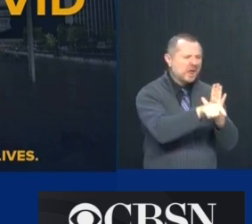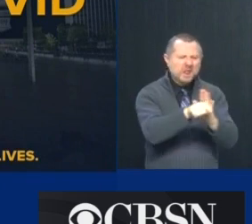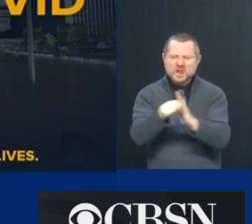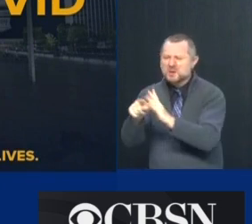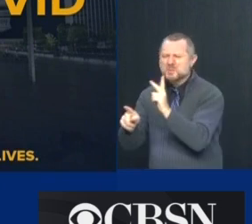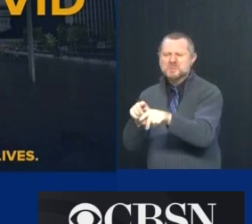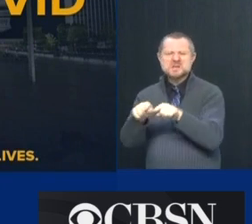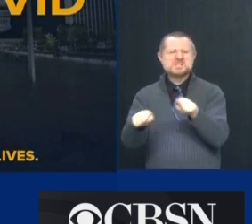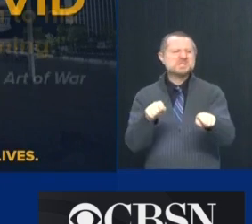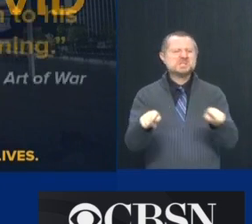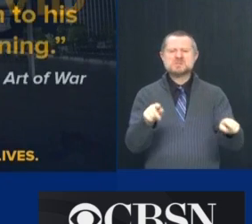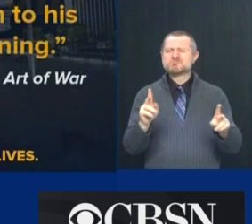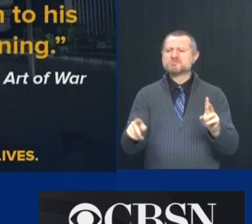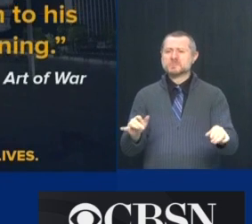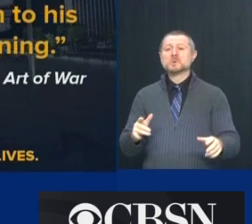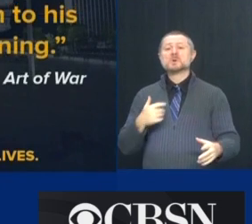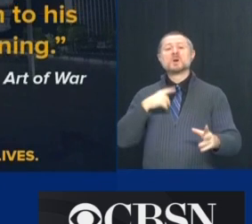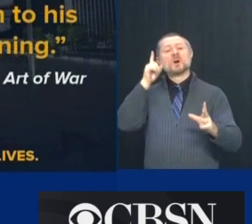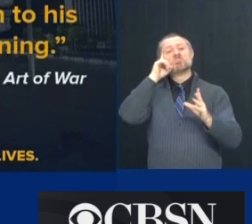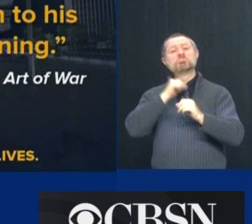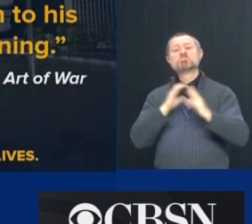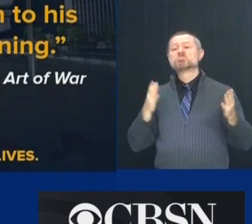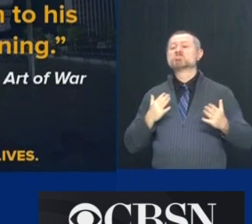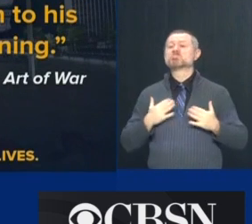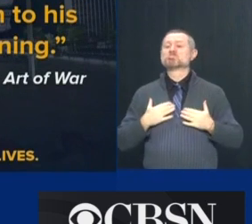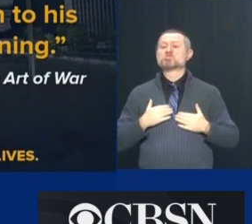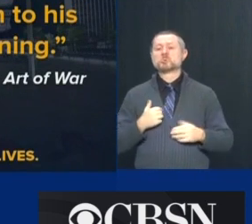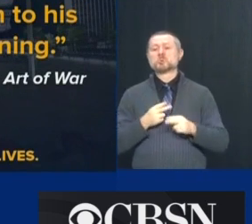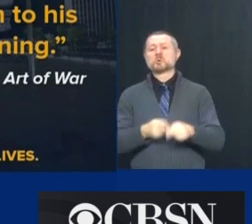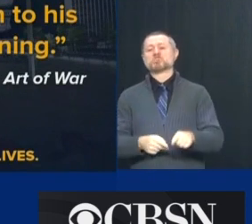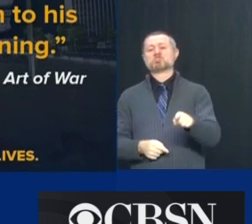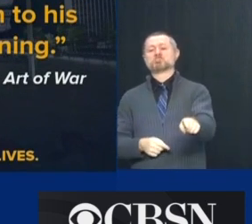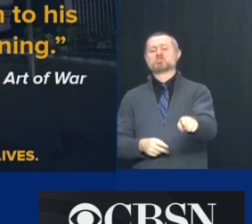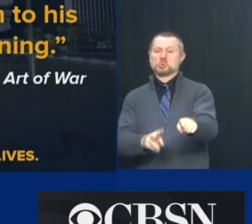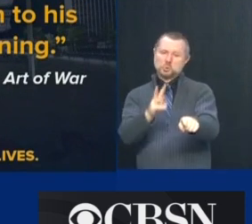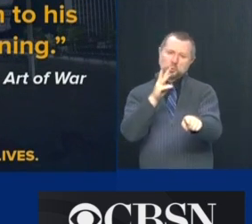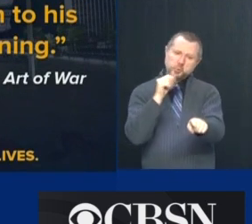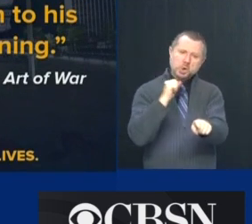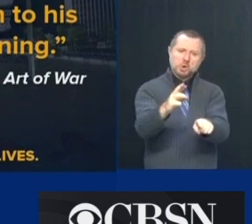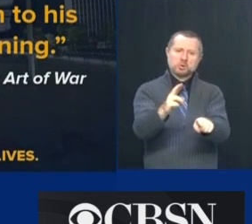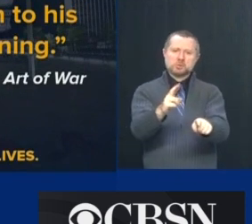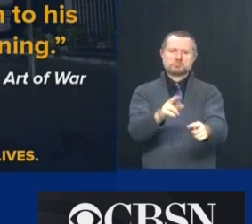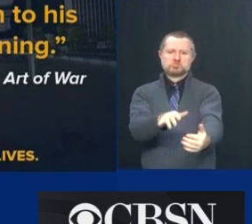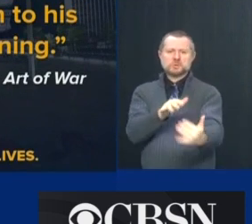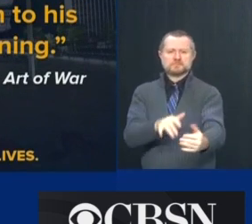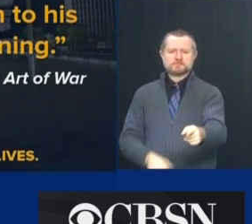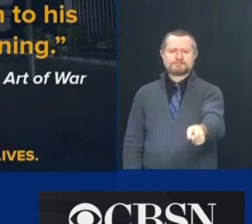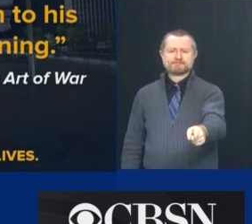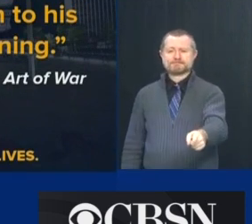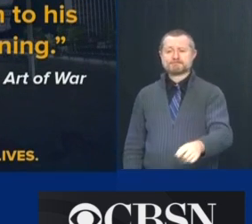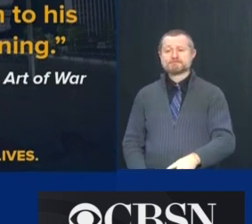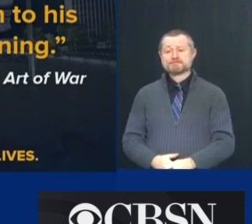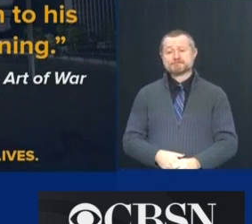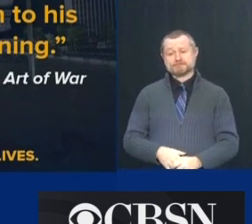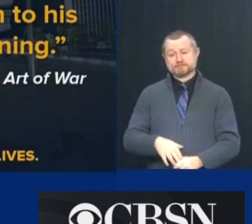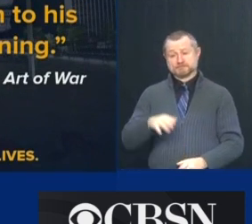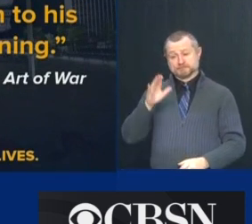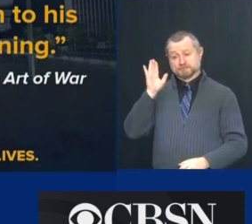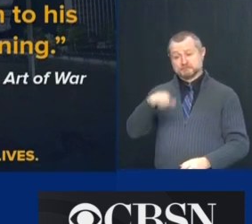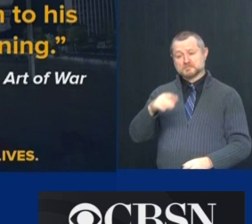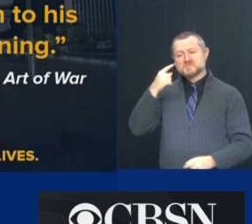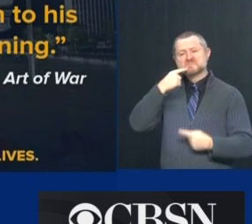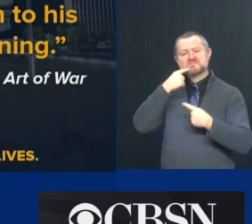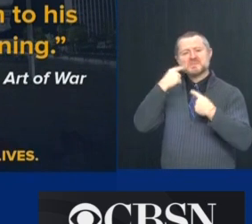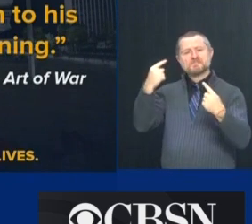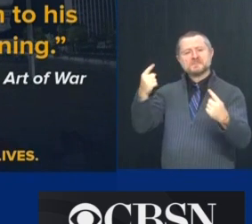talk about it and think about it in terms of a war. And the war changed. Sun Tzu. Just